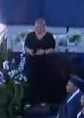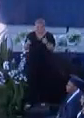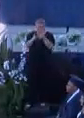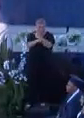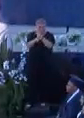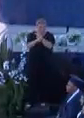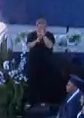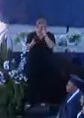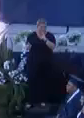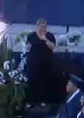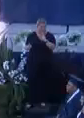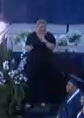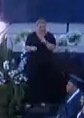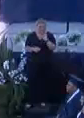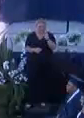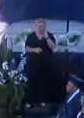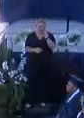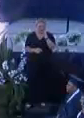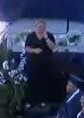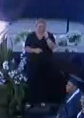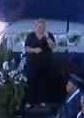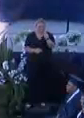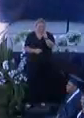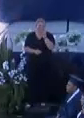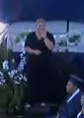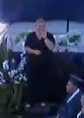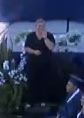Math, Crimson.